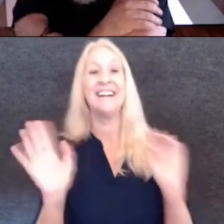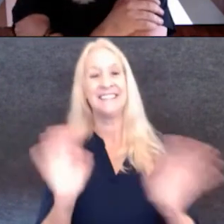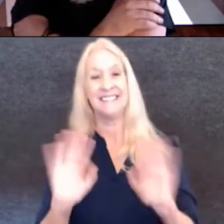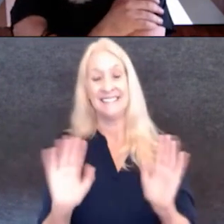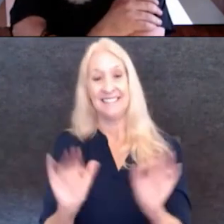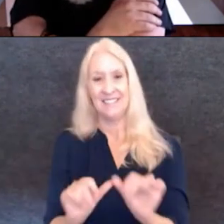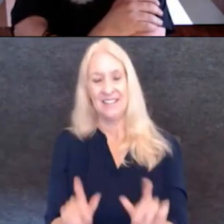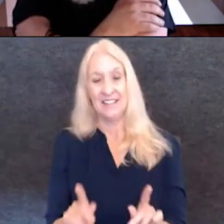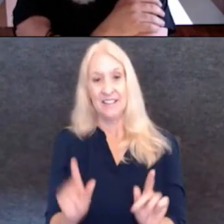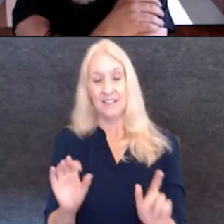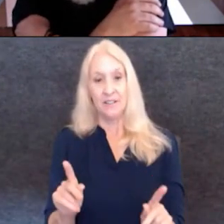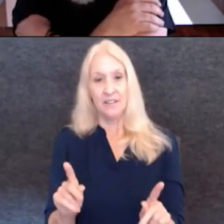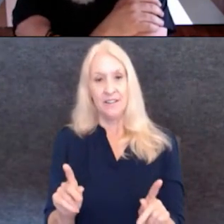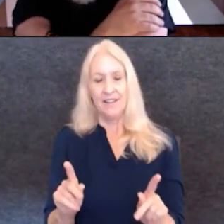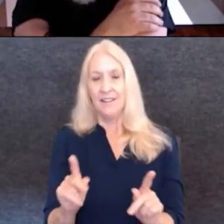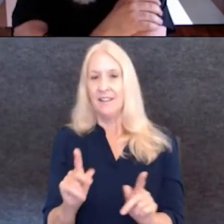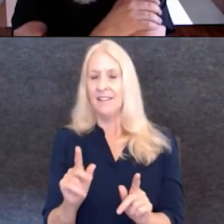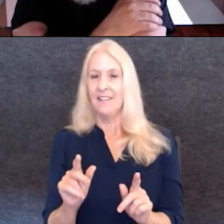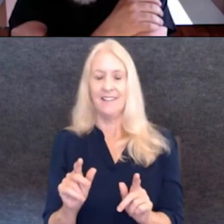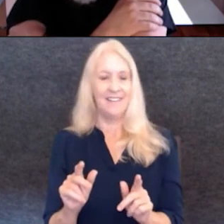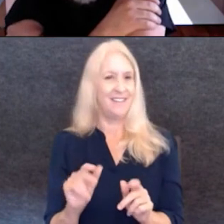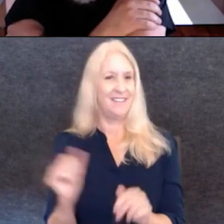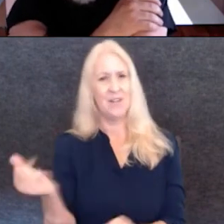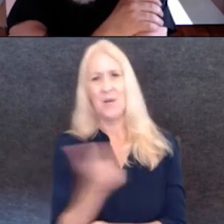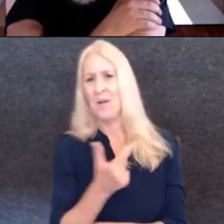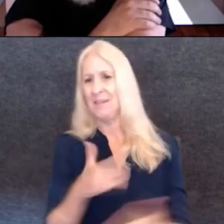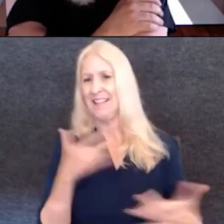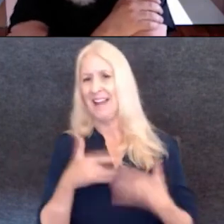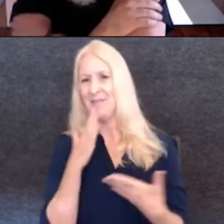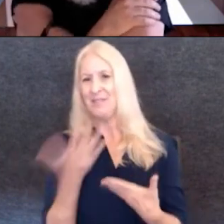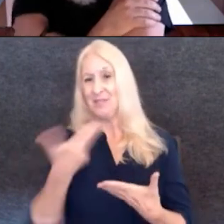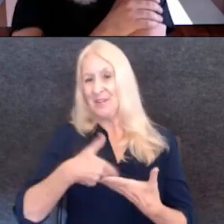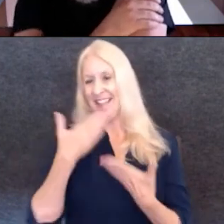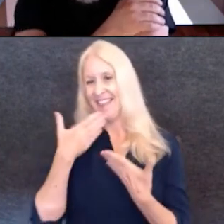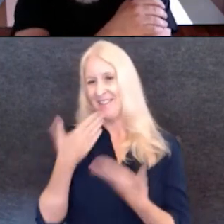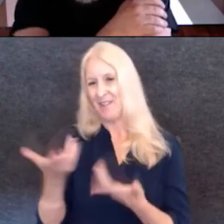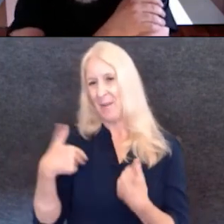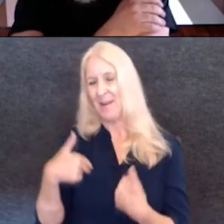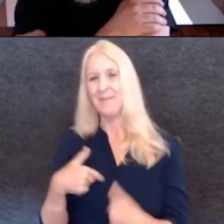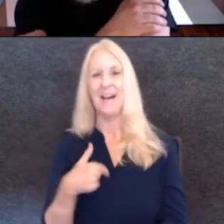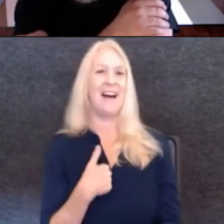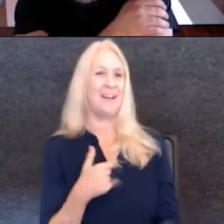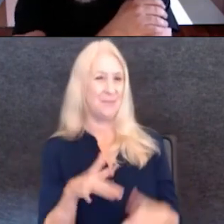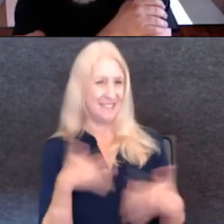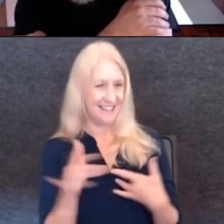And everyone was so excited that you were coming on, Héctor. So thank you for that. I'm also excited.